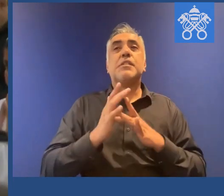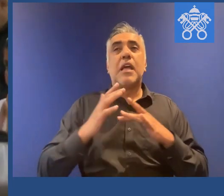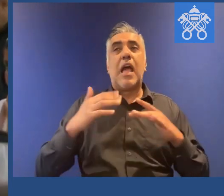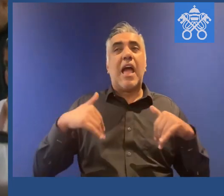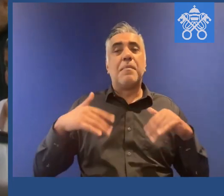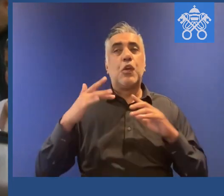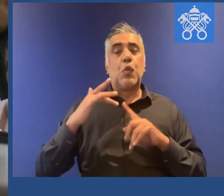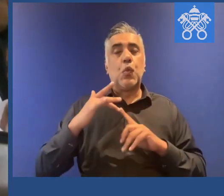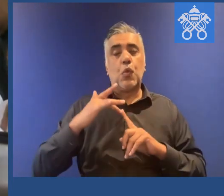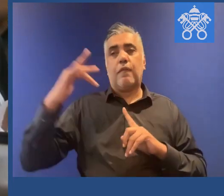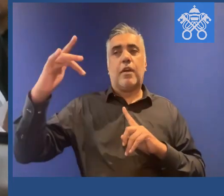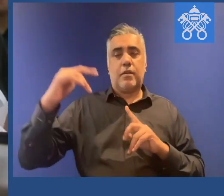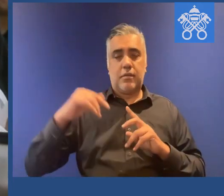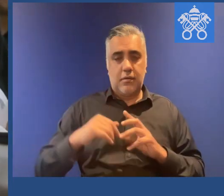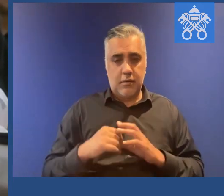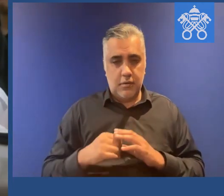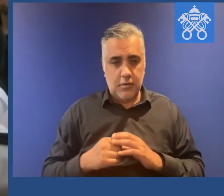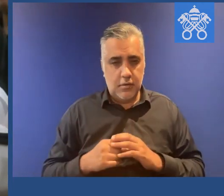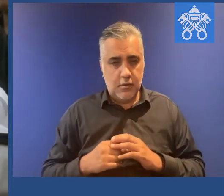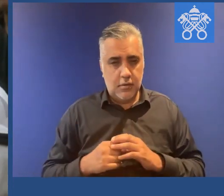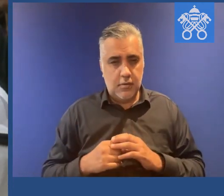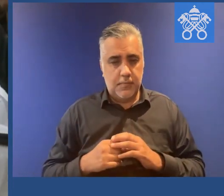been glorified.